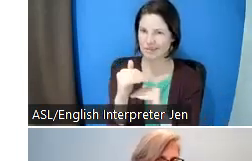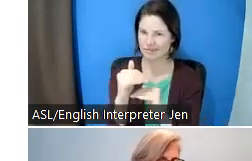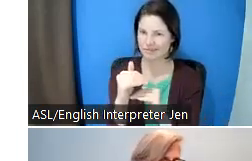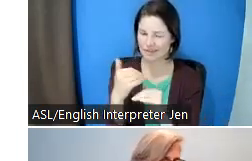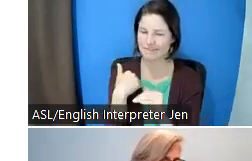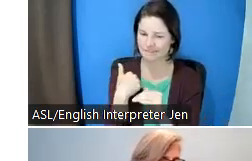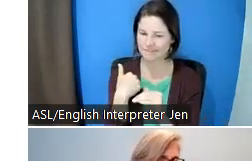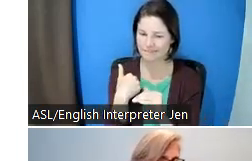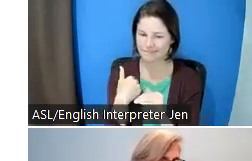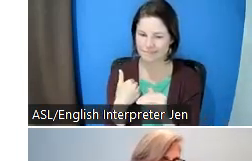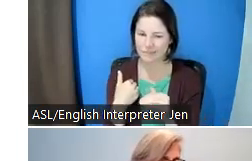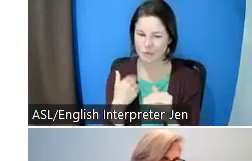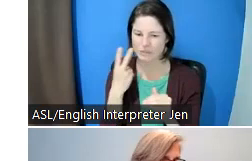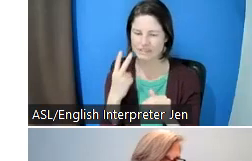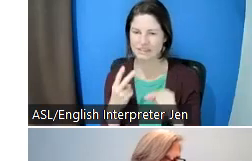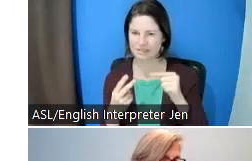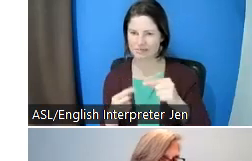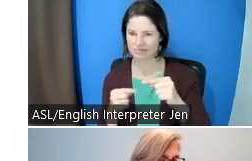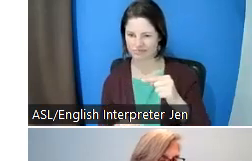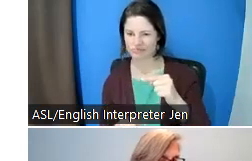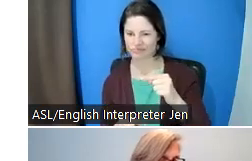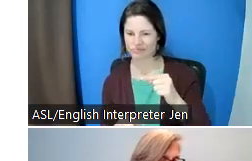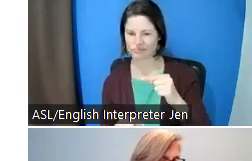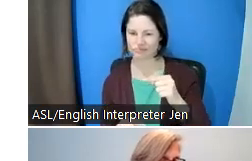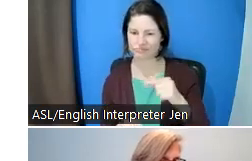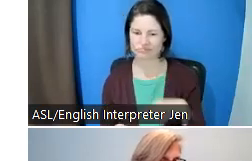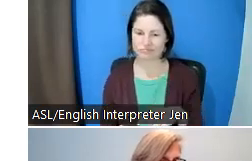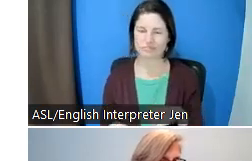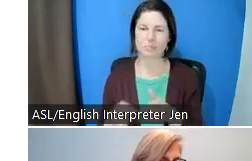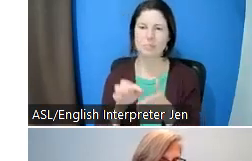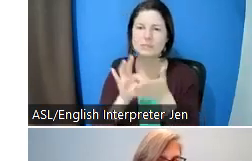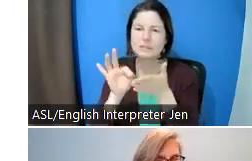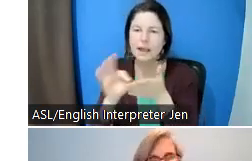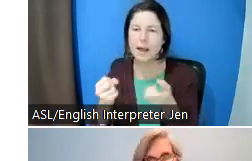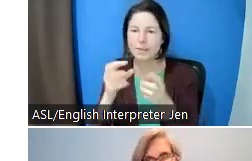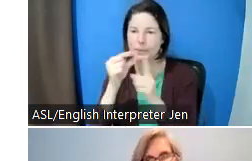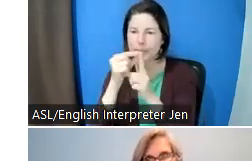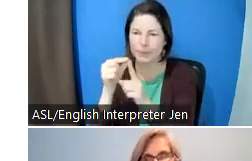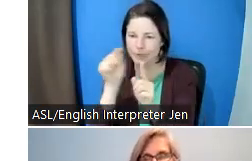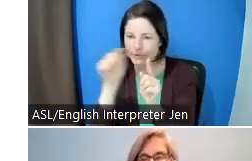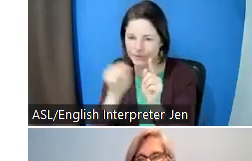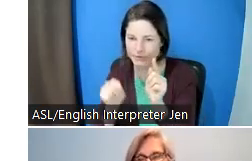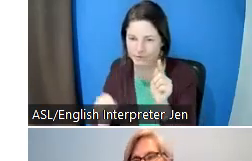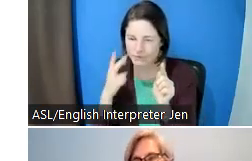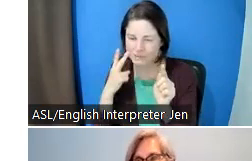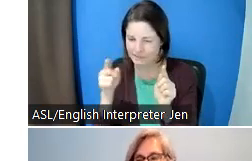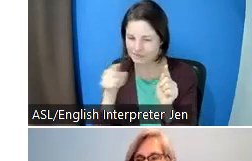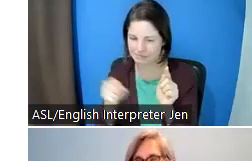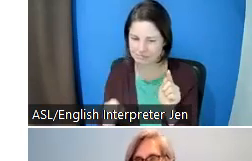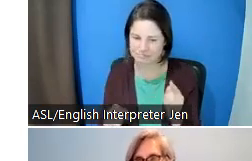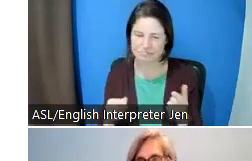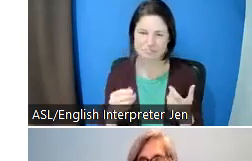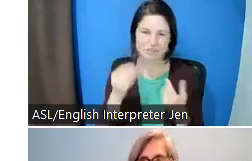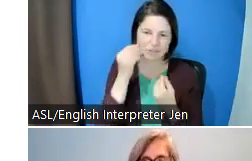Here, this will identify the word limit, and then you have the word limit counter here. So all of these give you some